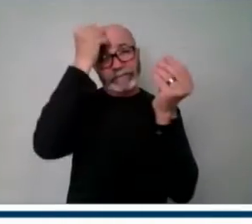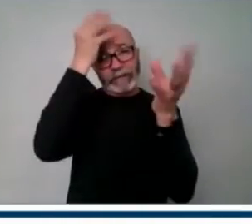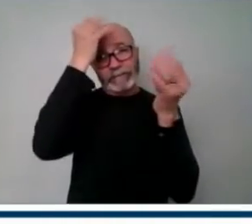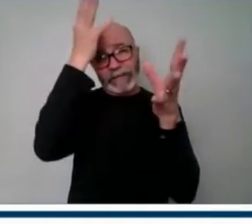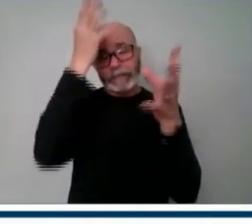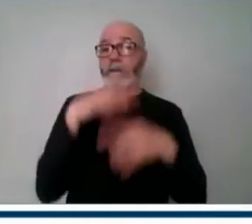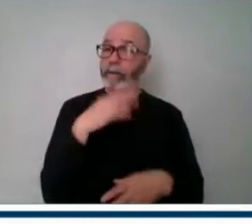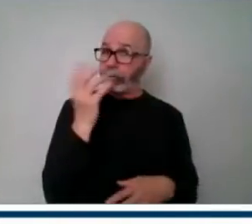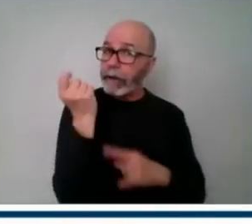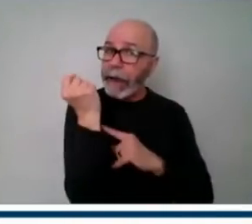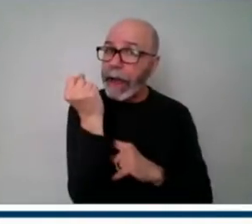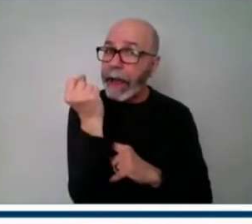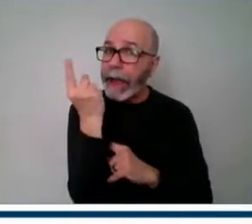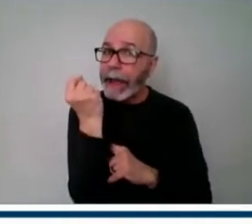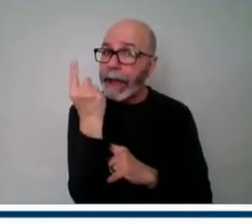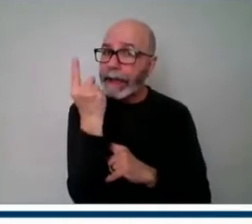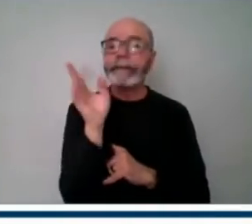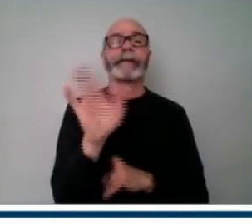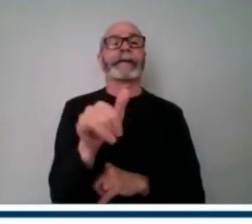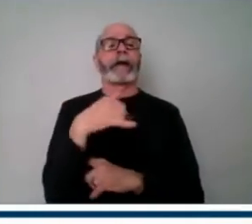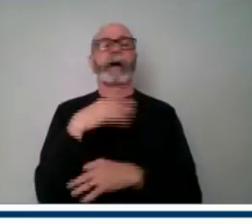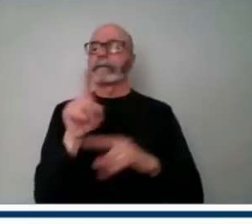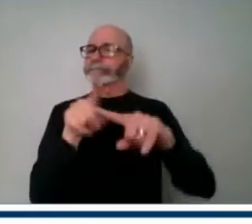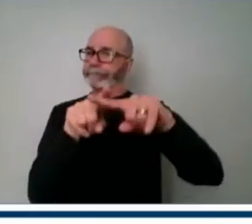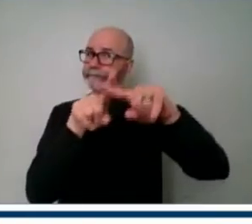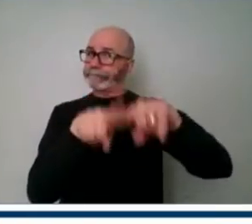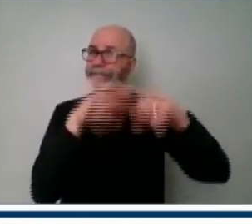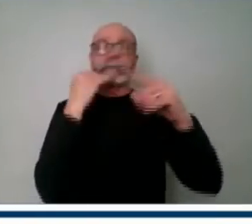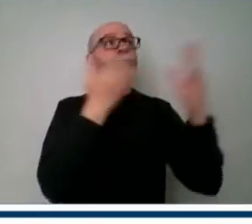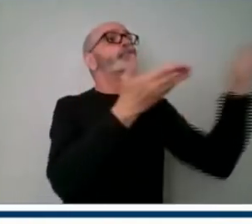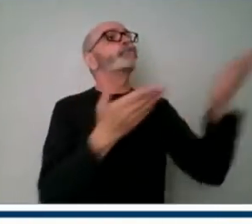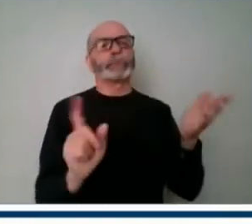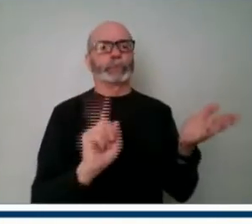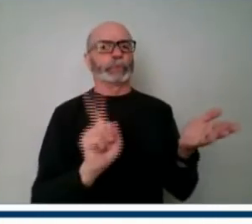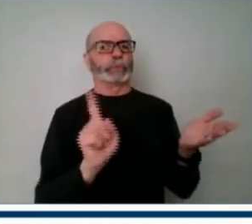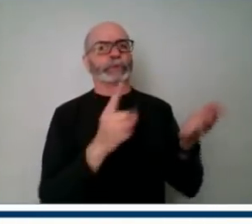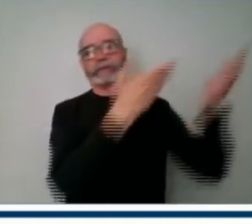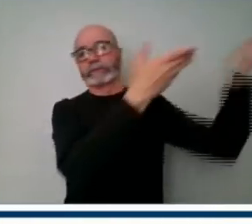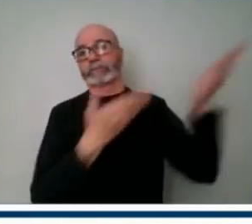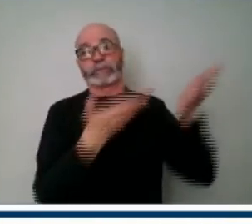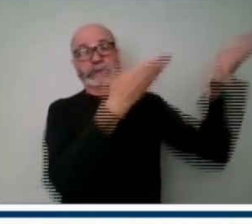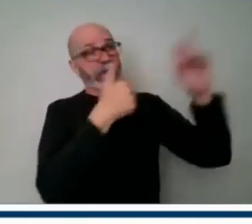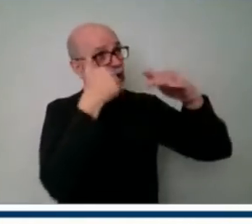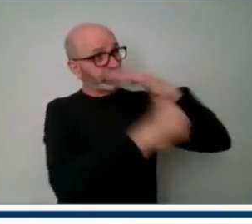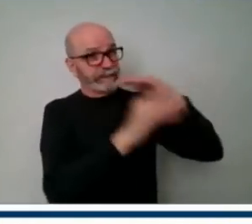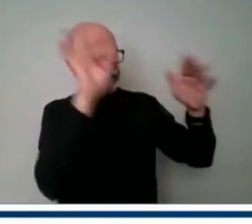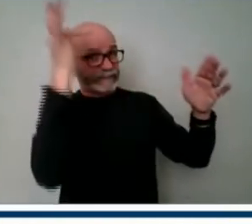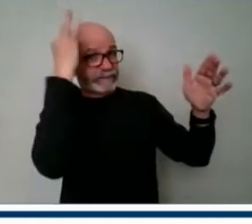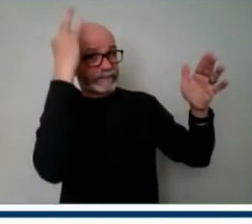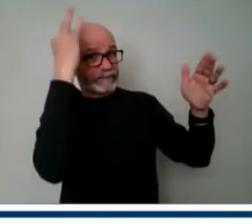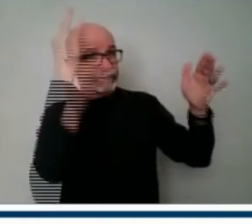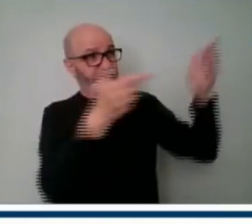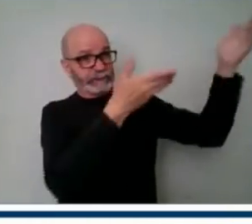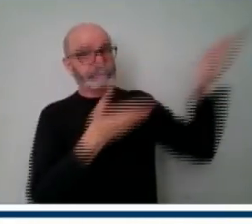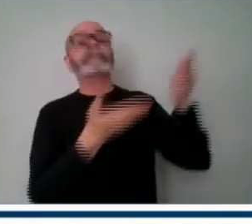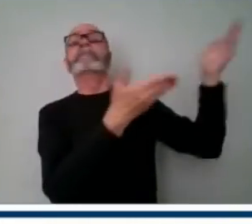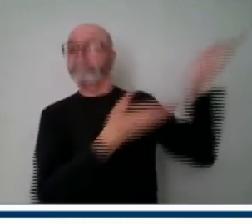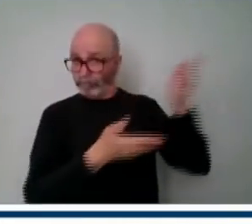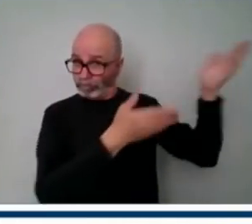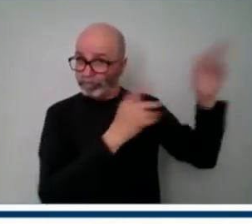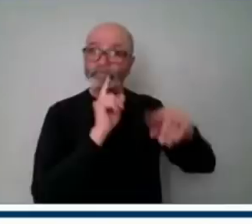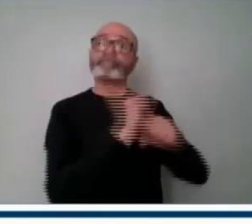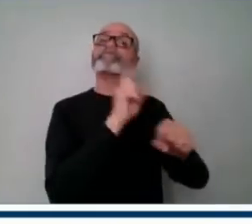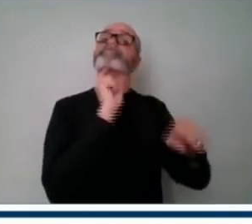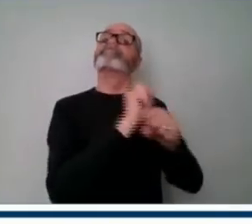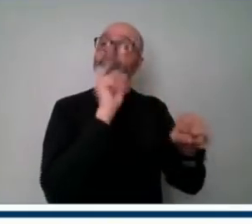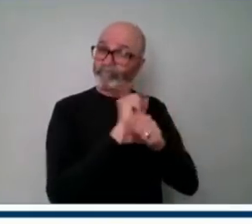dependent on the supply of vaccine from the federal government. But if we get the vaccine that we're expected to get, and our modeling is based on a